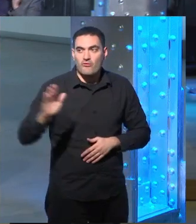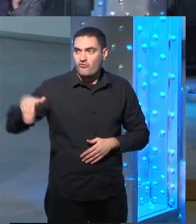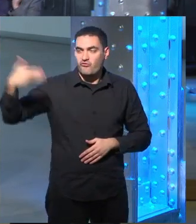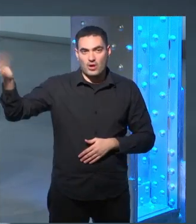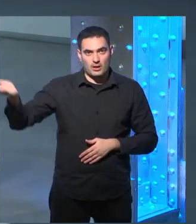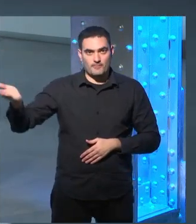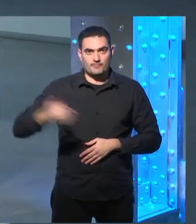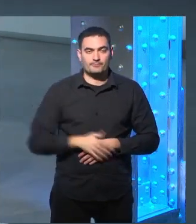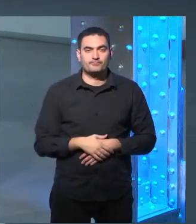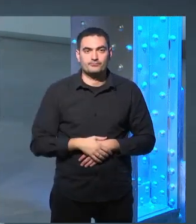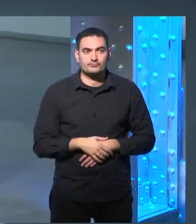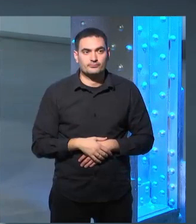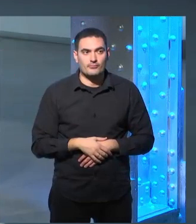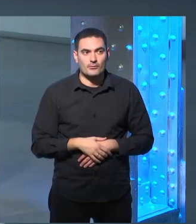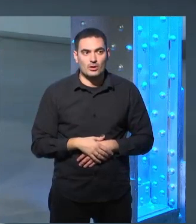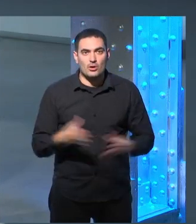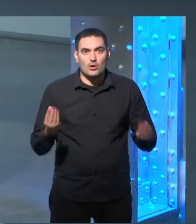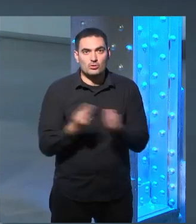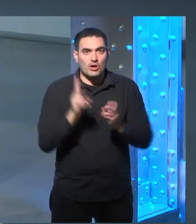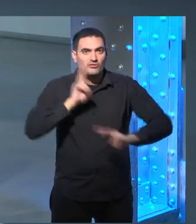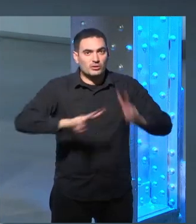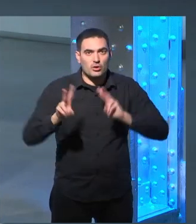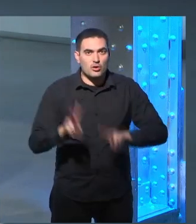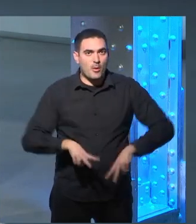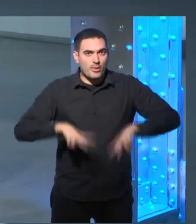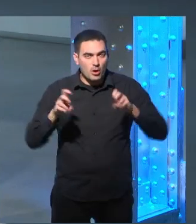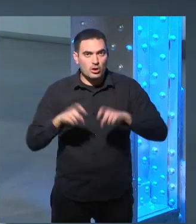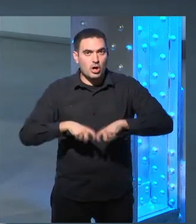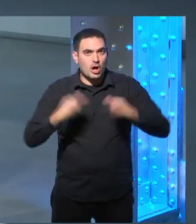solution should come from abroad